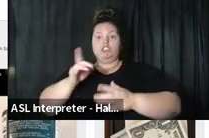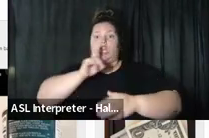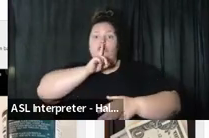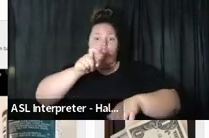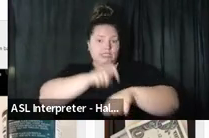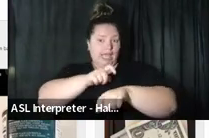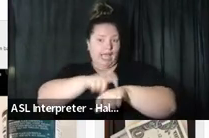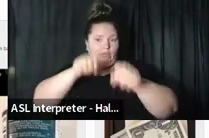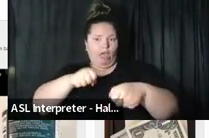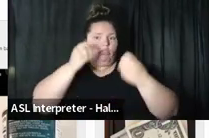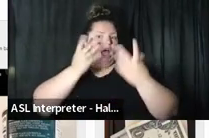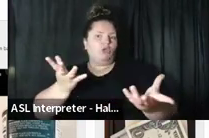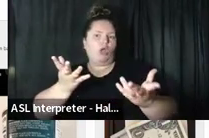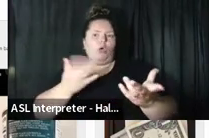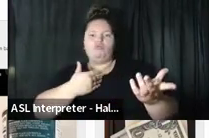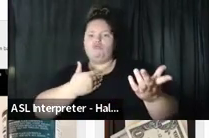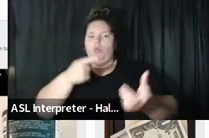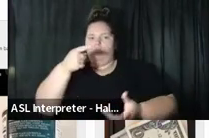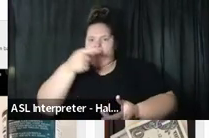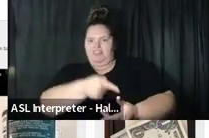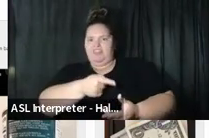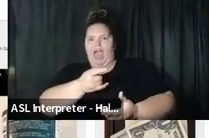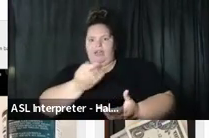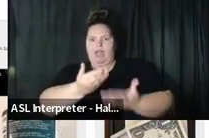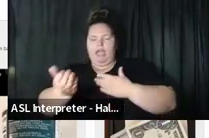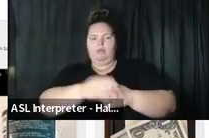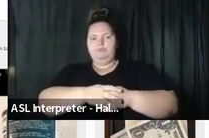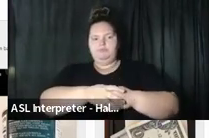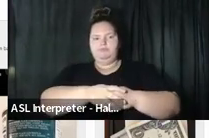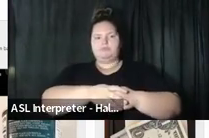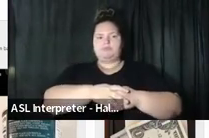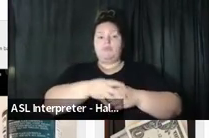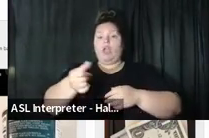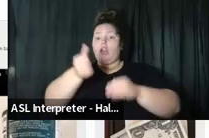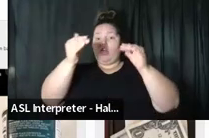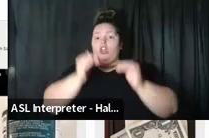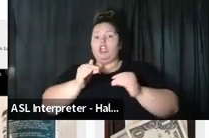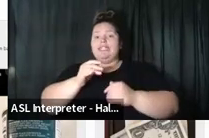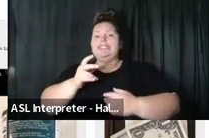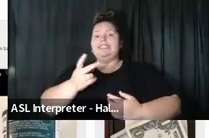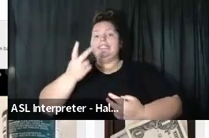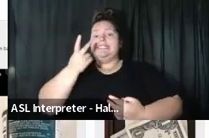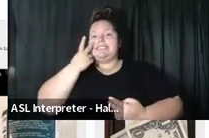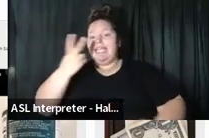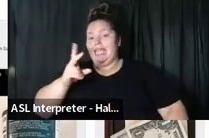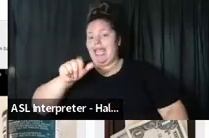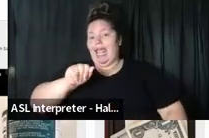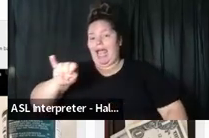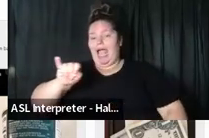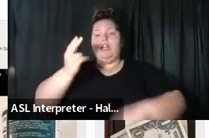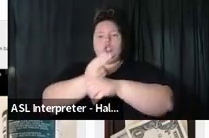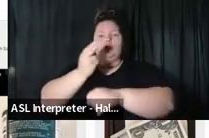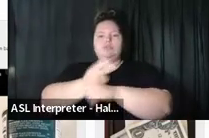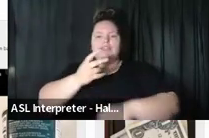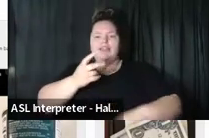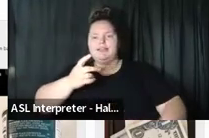is. Another app is called Seeing AI. This uses artificial intelligence, and kind of